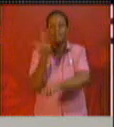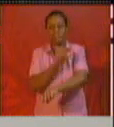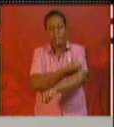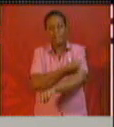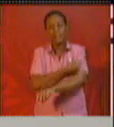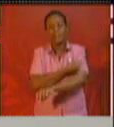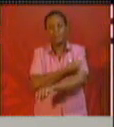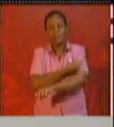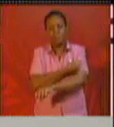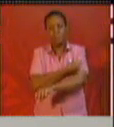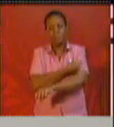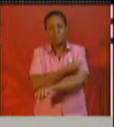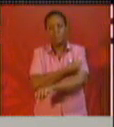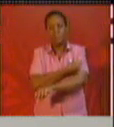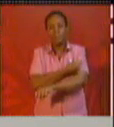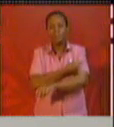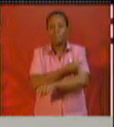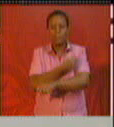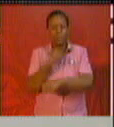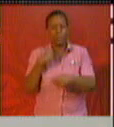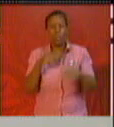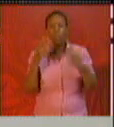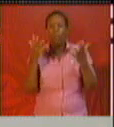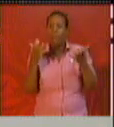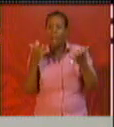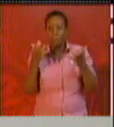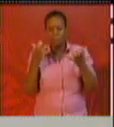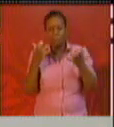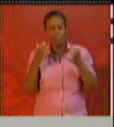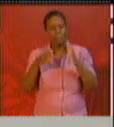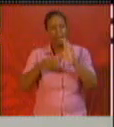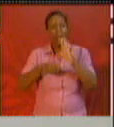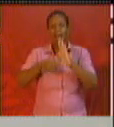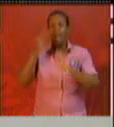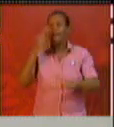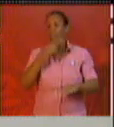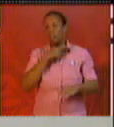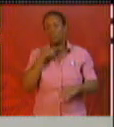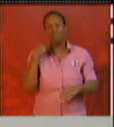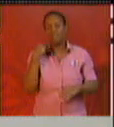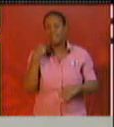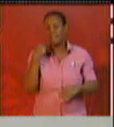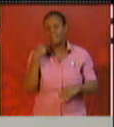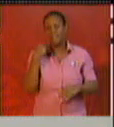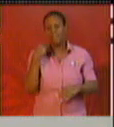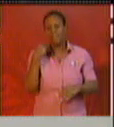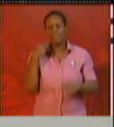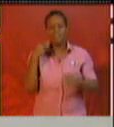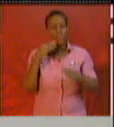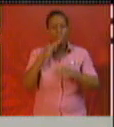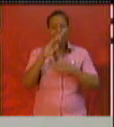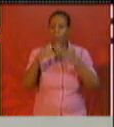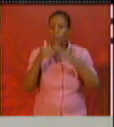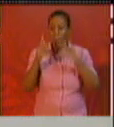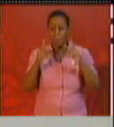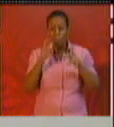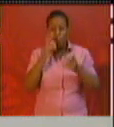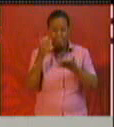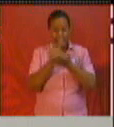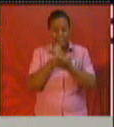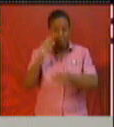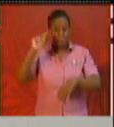are at highest risk, and those include the persons over 60, those with the, as we keep saying,